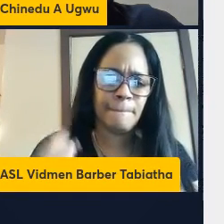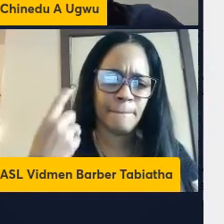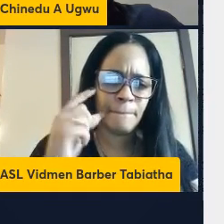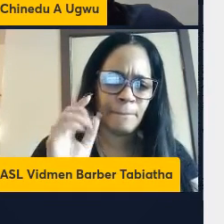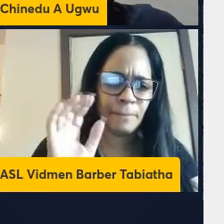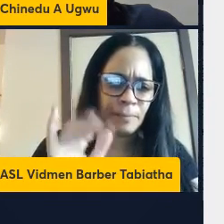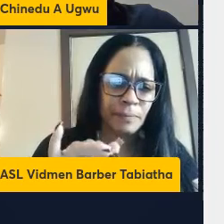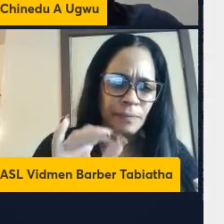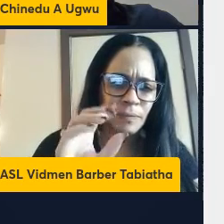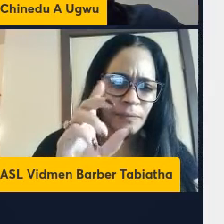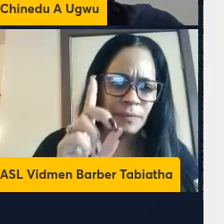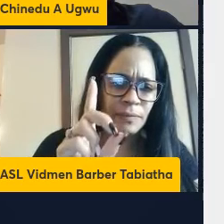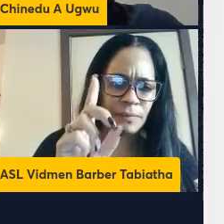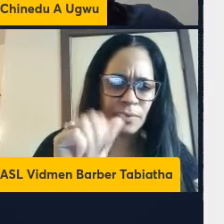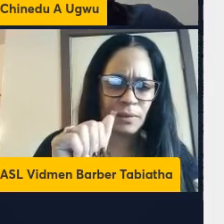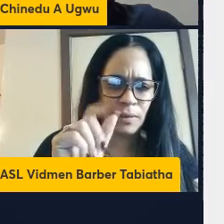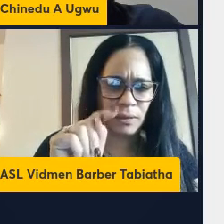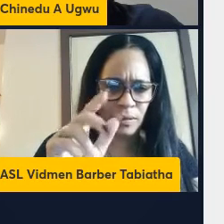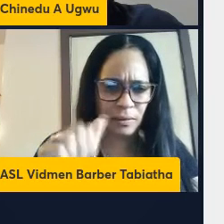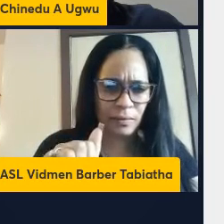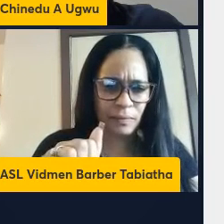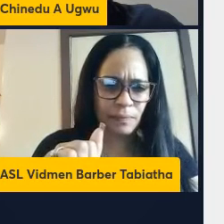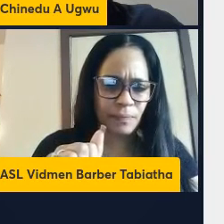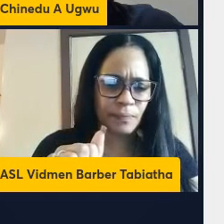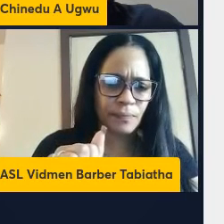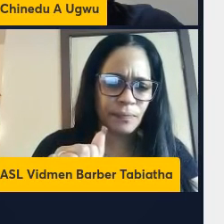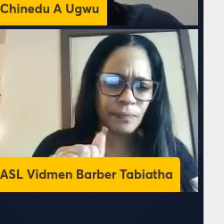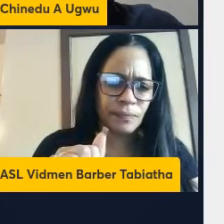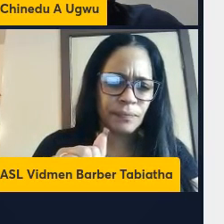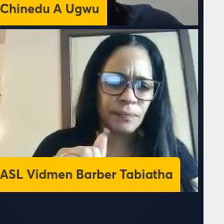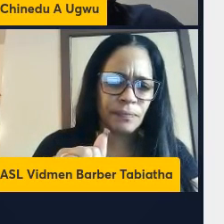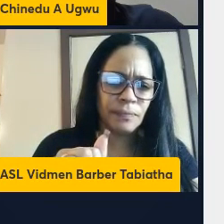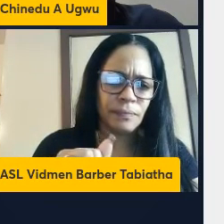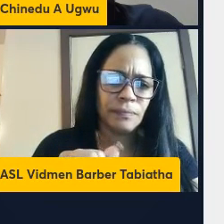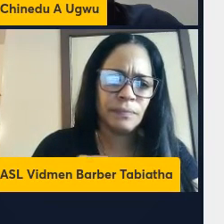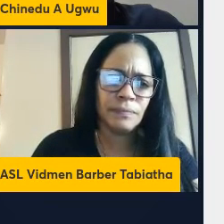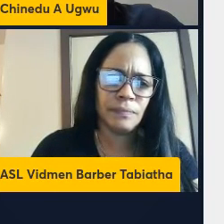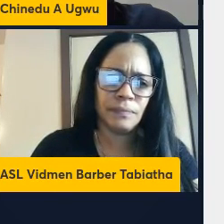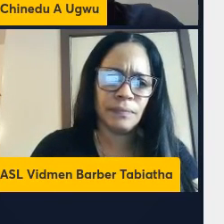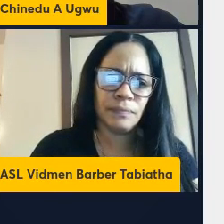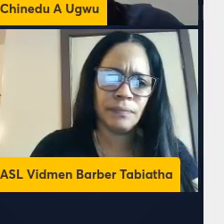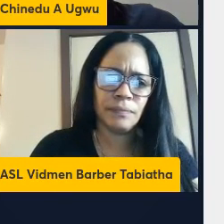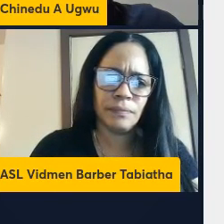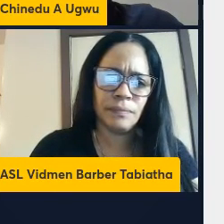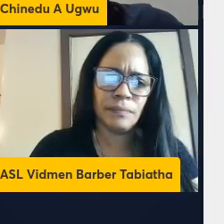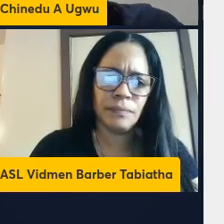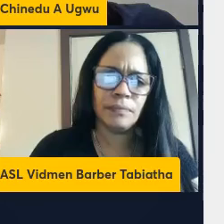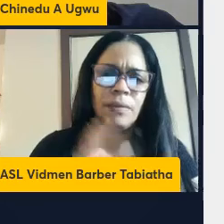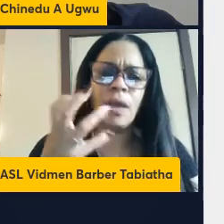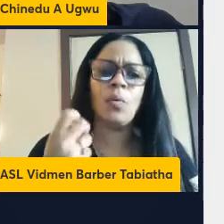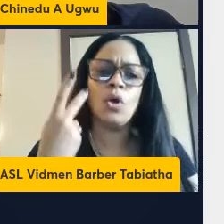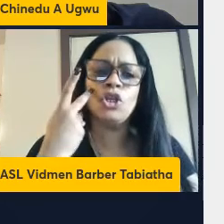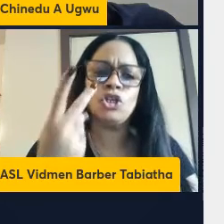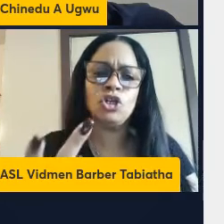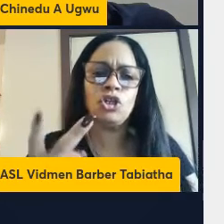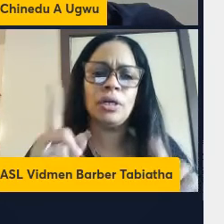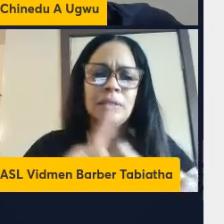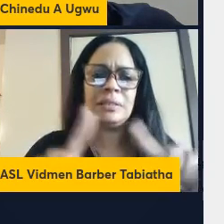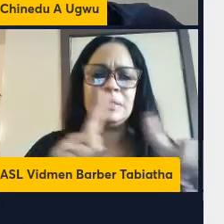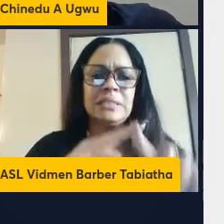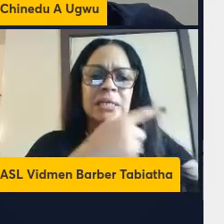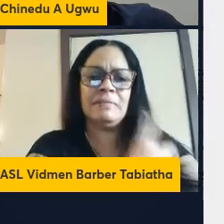response to the Delta variant from our convalescent series. And when you look at the vaccine series,